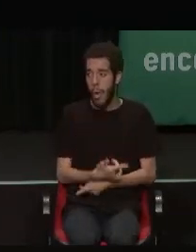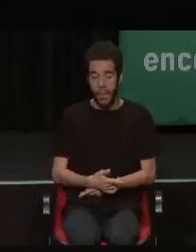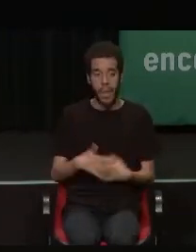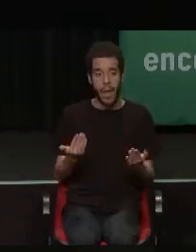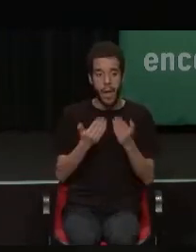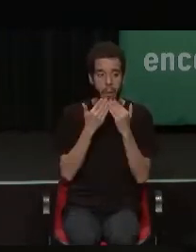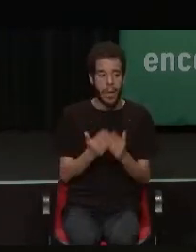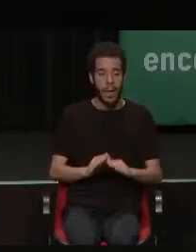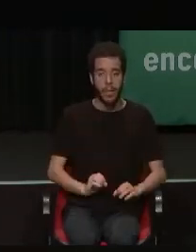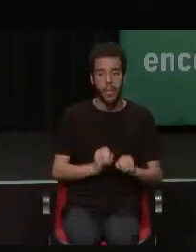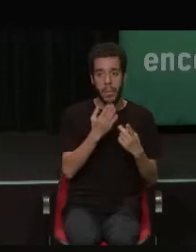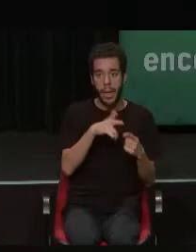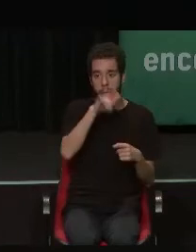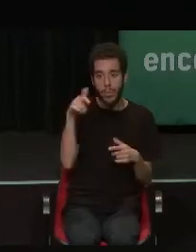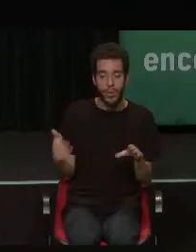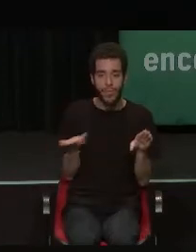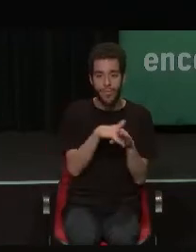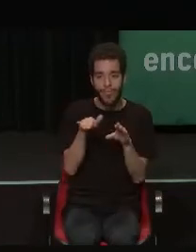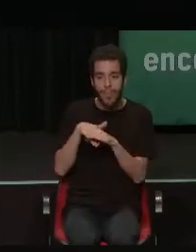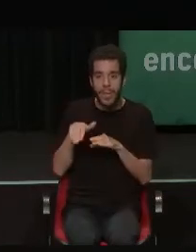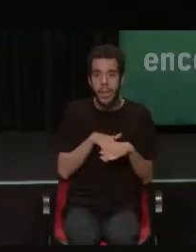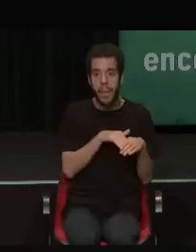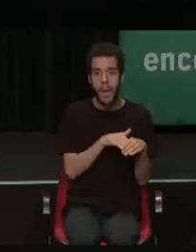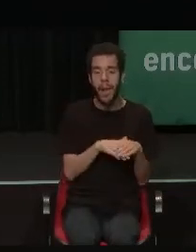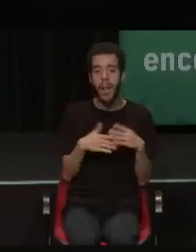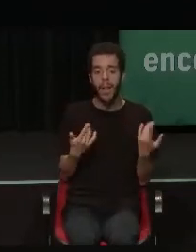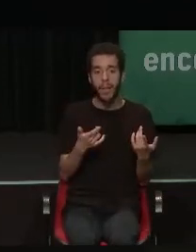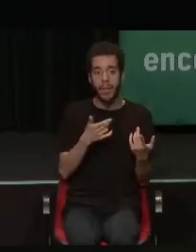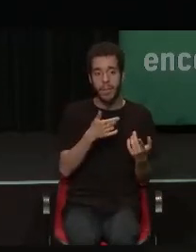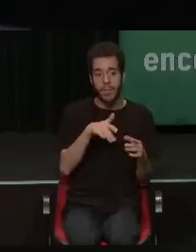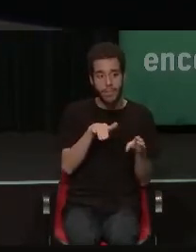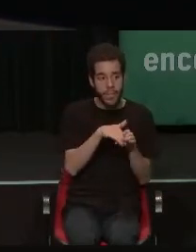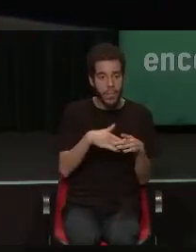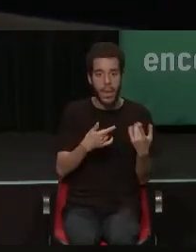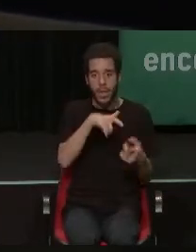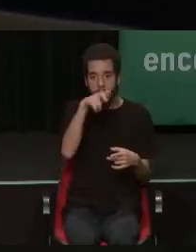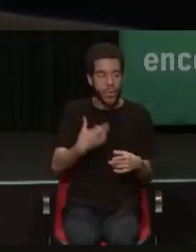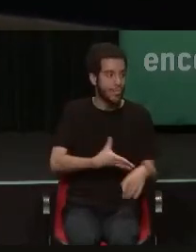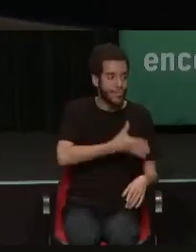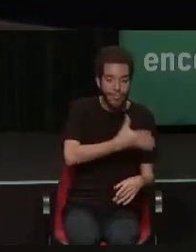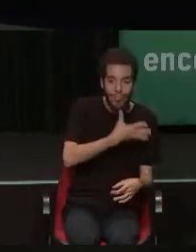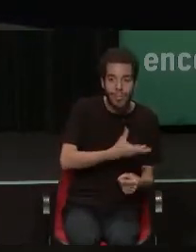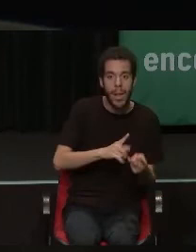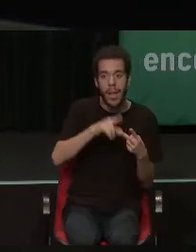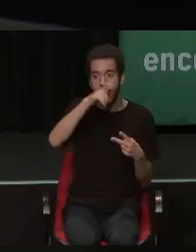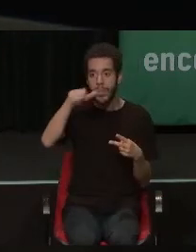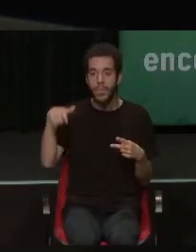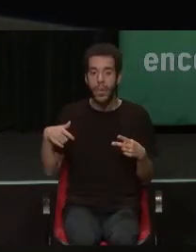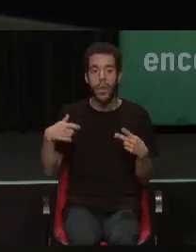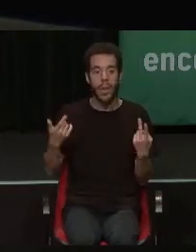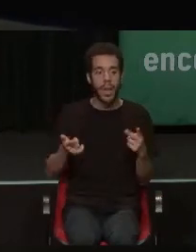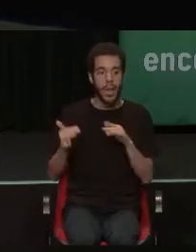of course, to the participants of the meeting, those who spoke, those who made